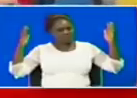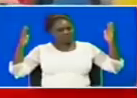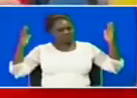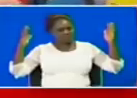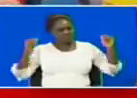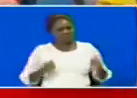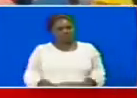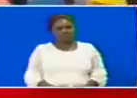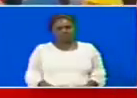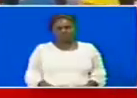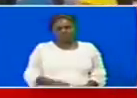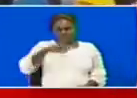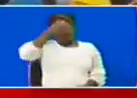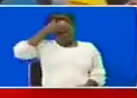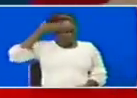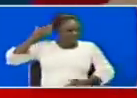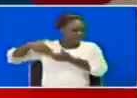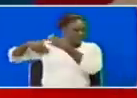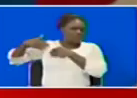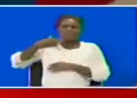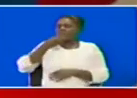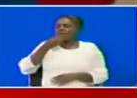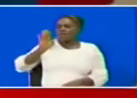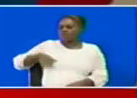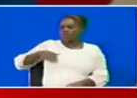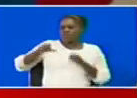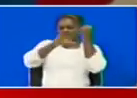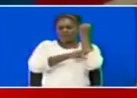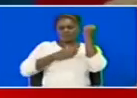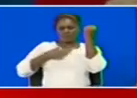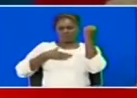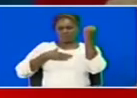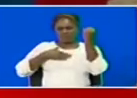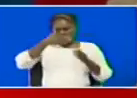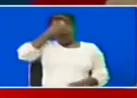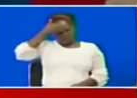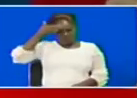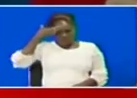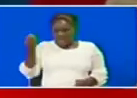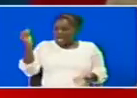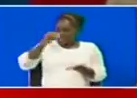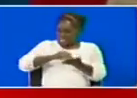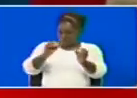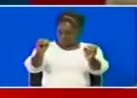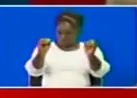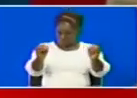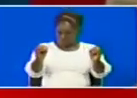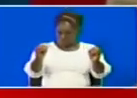again the Forgotten men and women of our country will be forgotten no